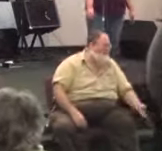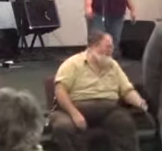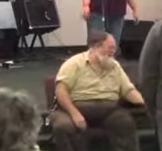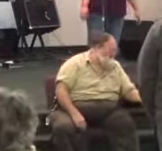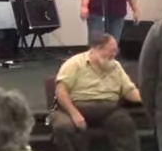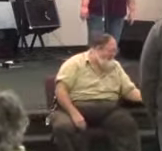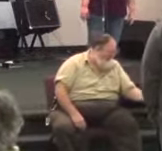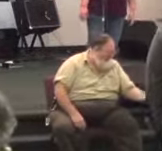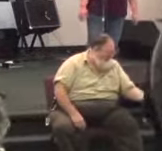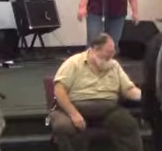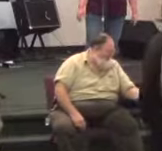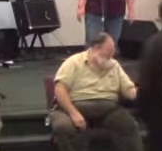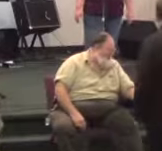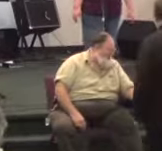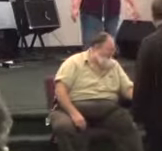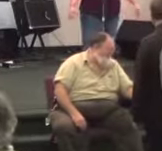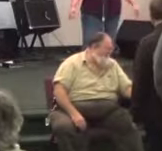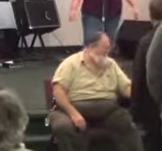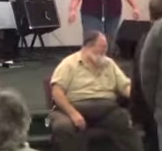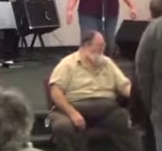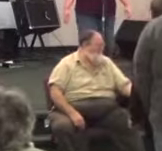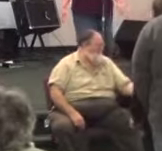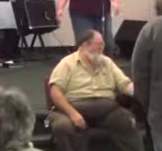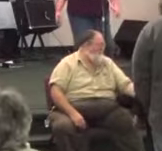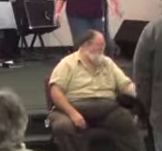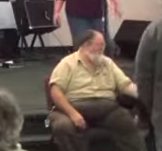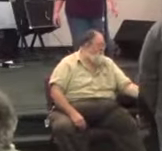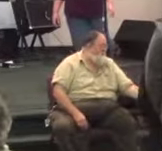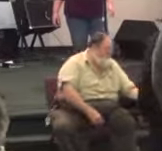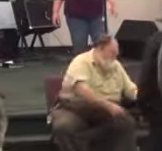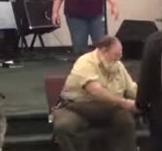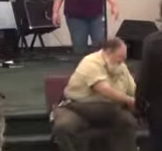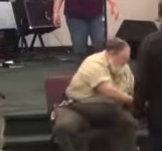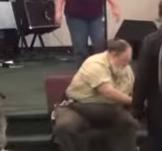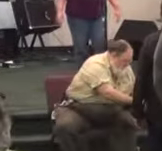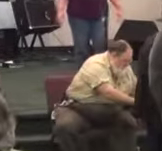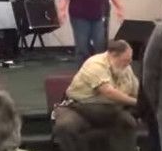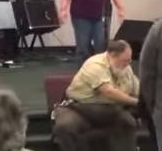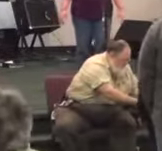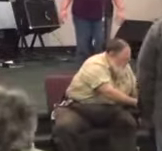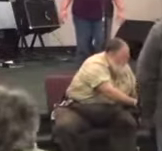I